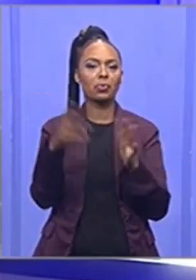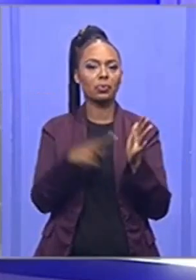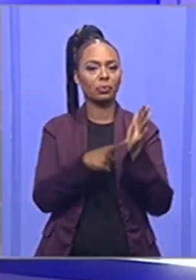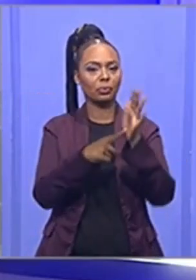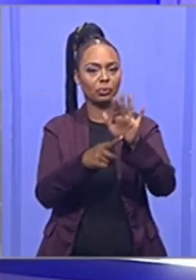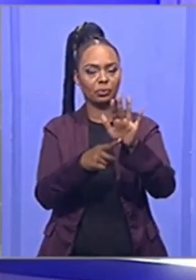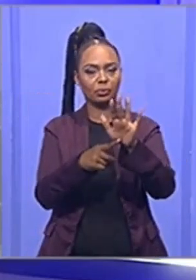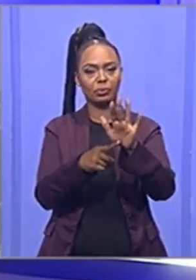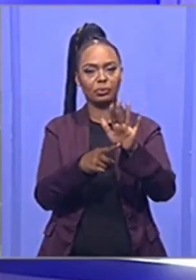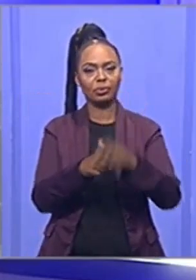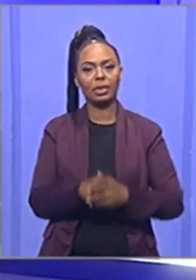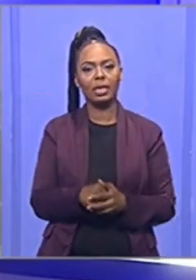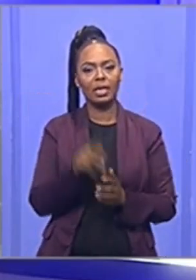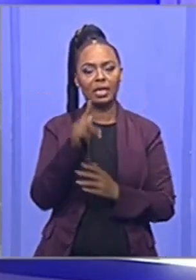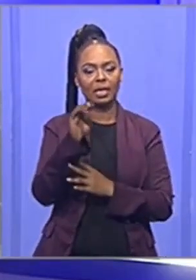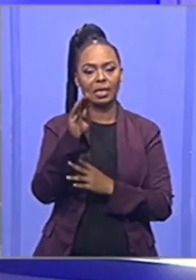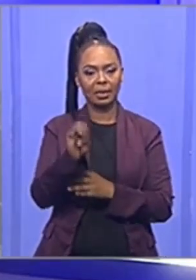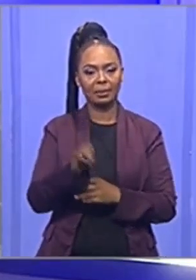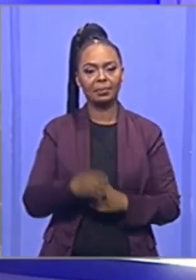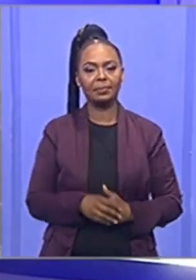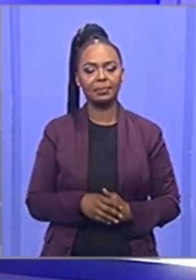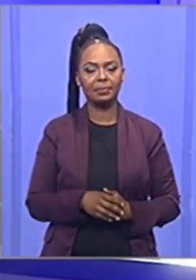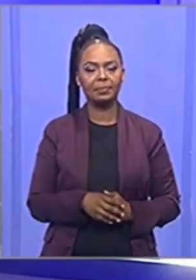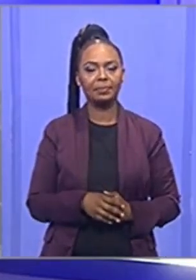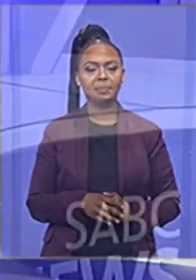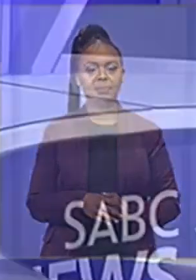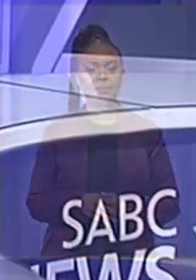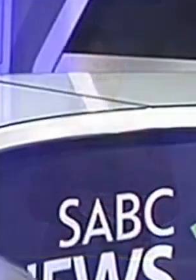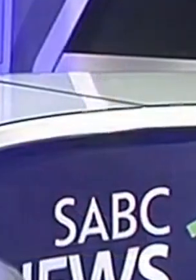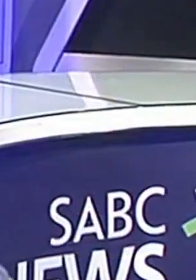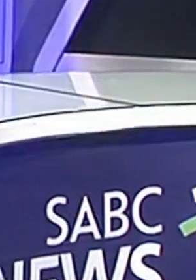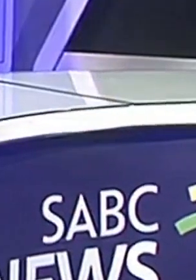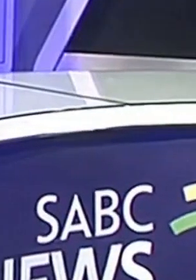maemo a bosa le ke lebogile kgaje.